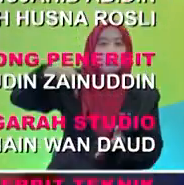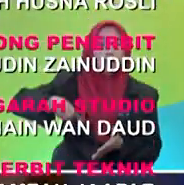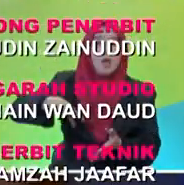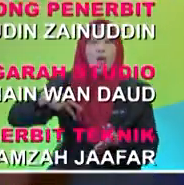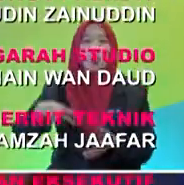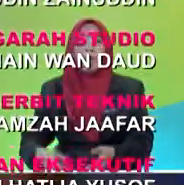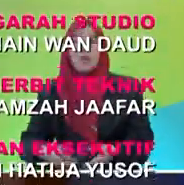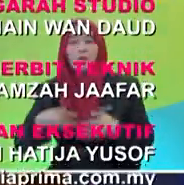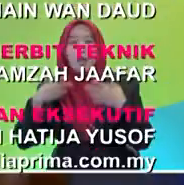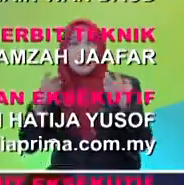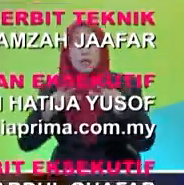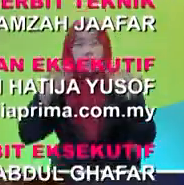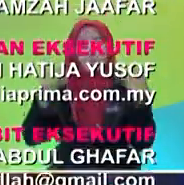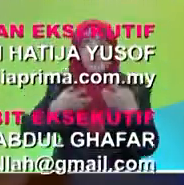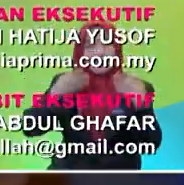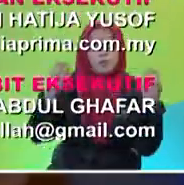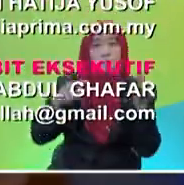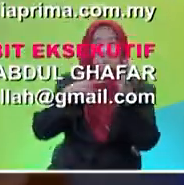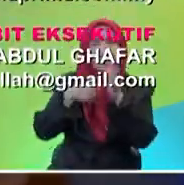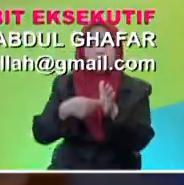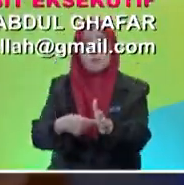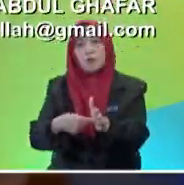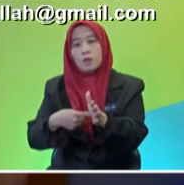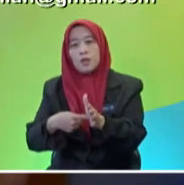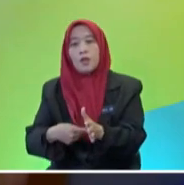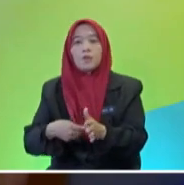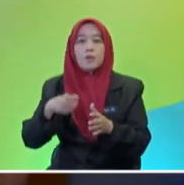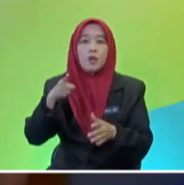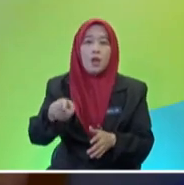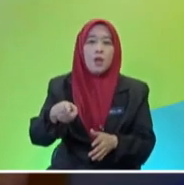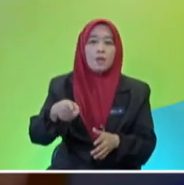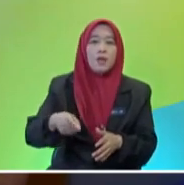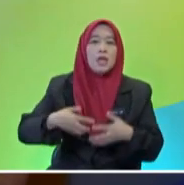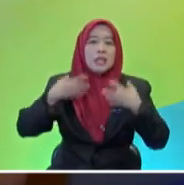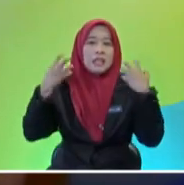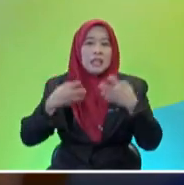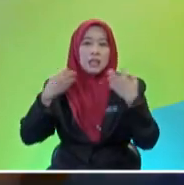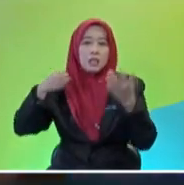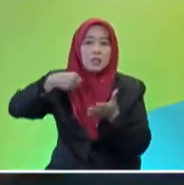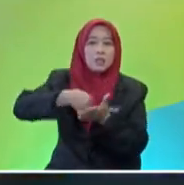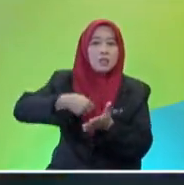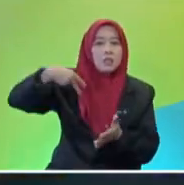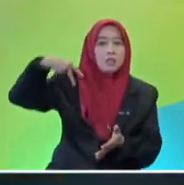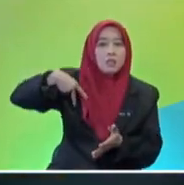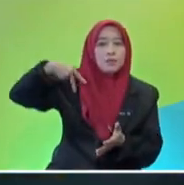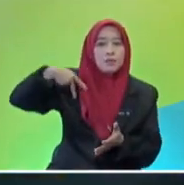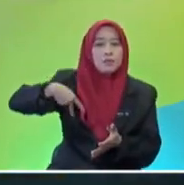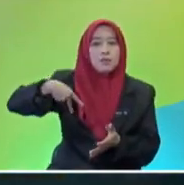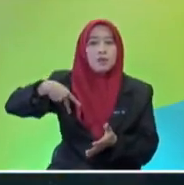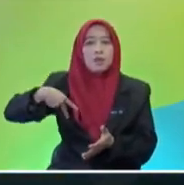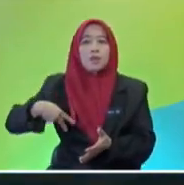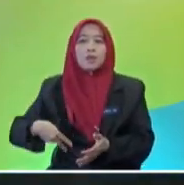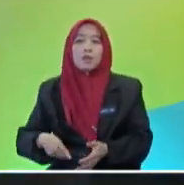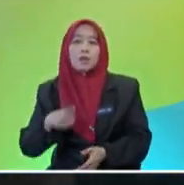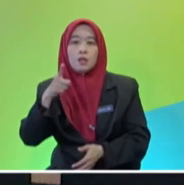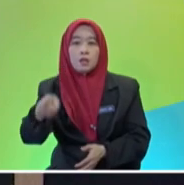If you're angry, angry, angry, and you want to show it. If you're angry, angry, angry, stamp your feet.